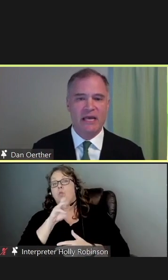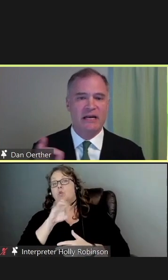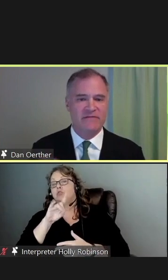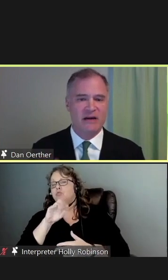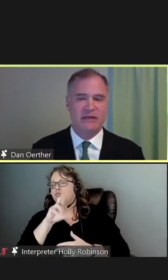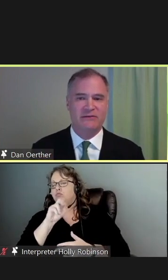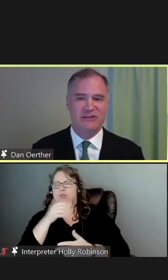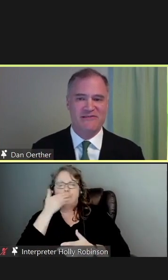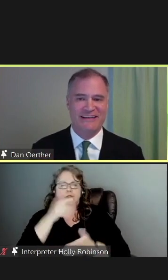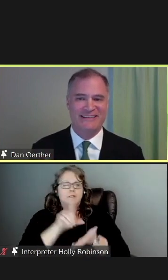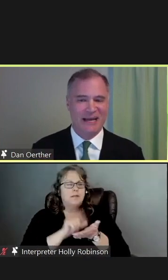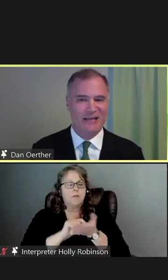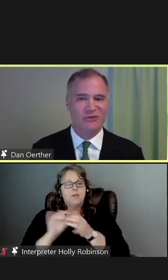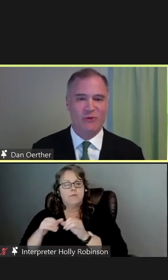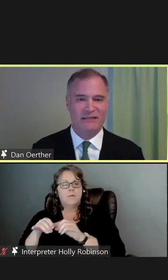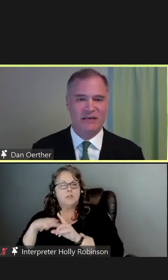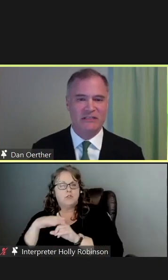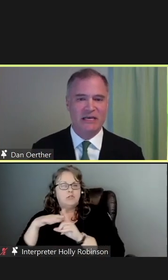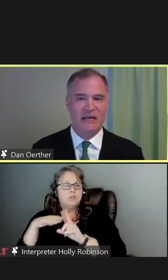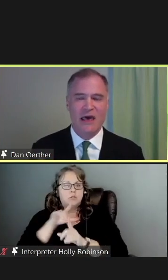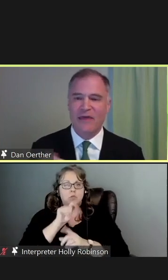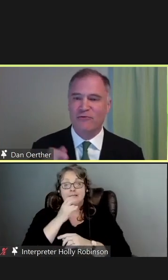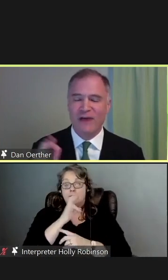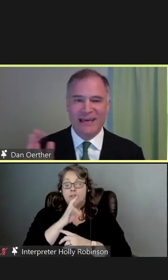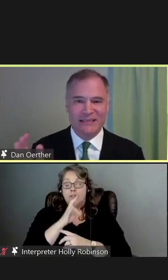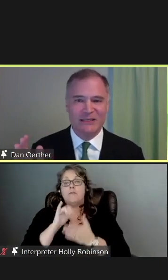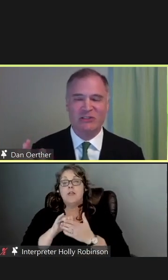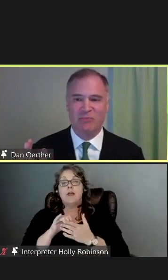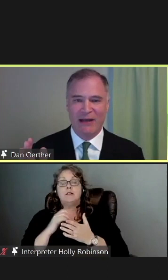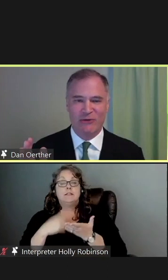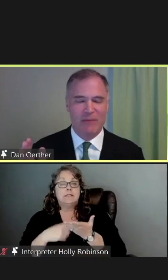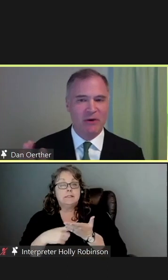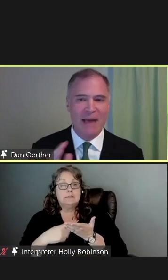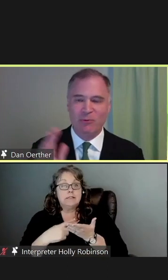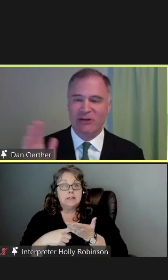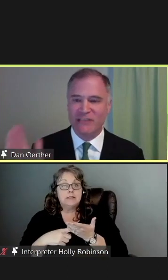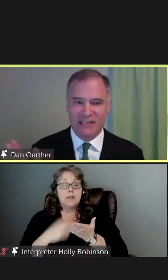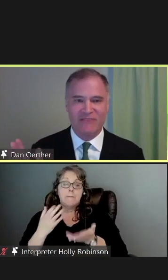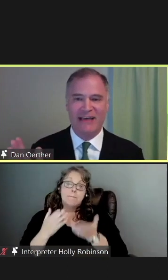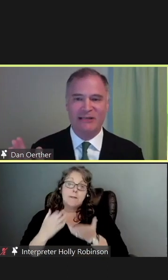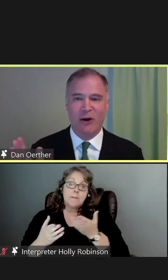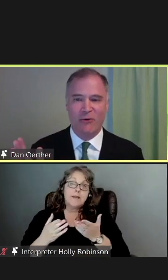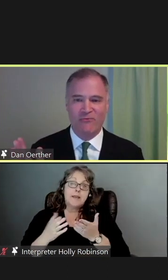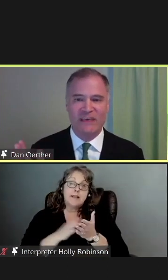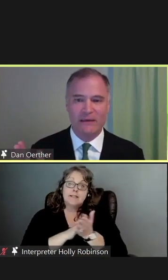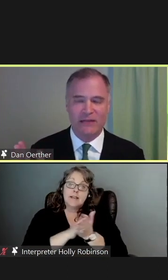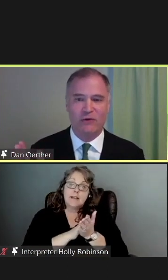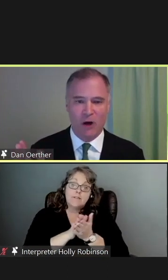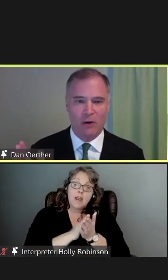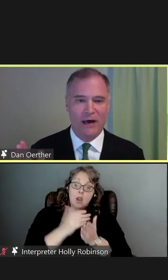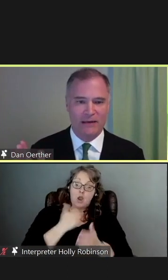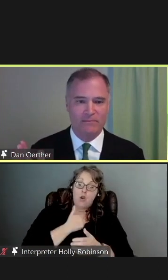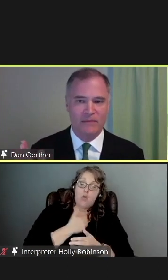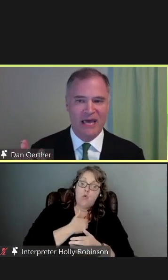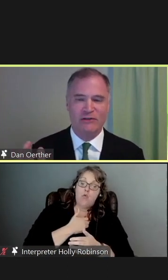again in Environmental Engineering and Science in 2017, that raises this specter that perhaps we're incentivizing our own field in the wrong